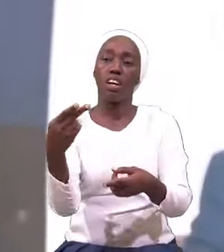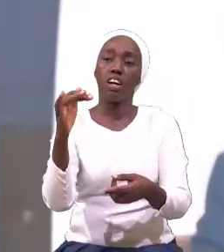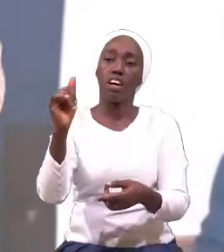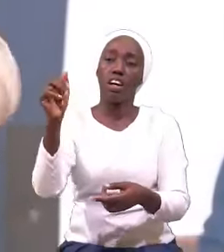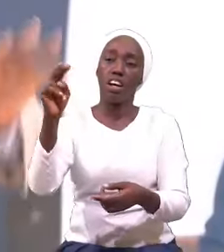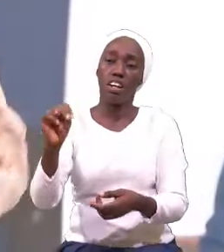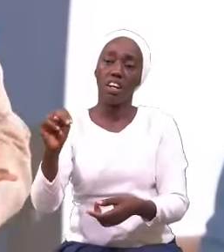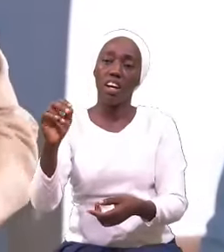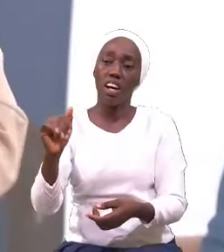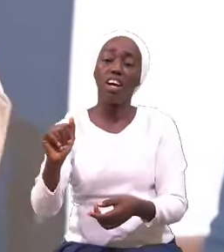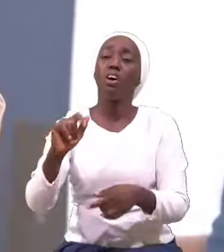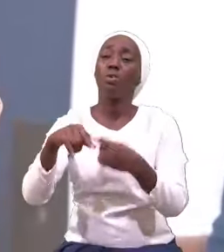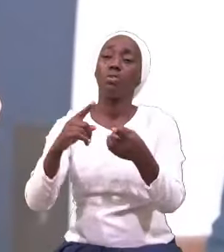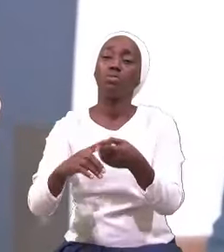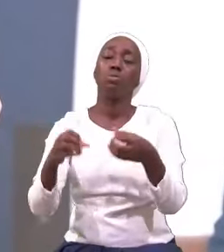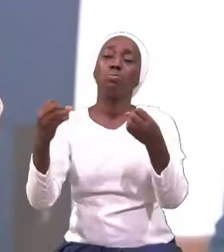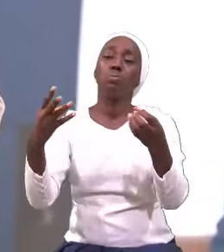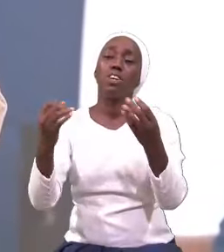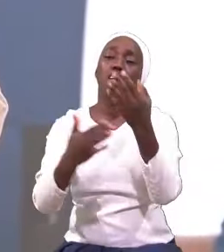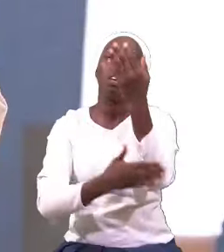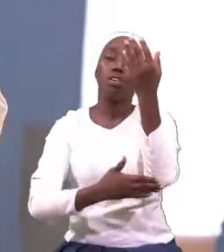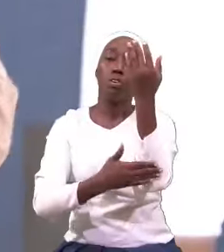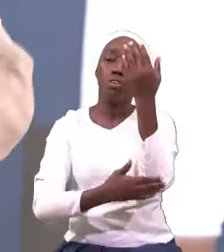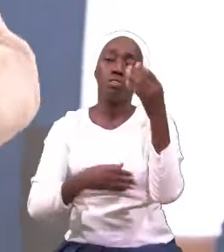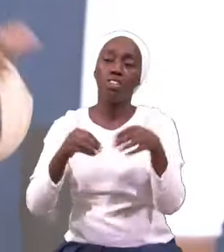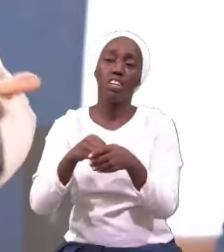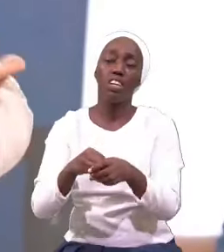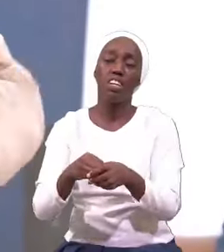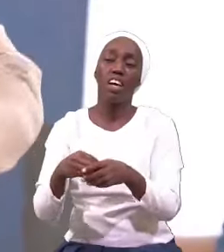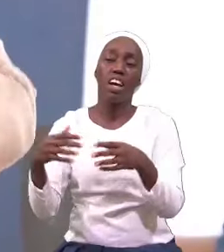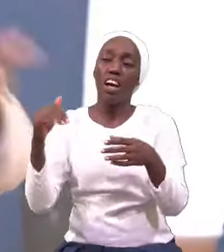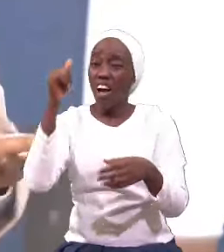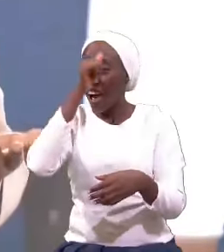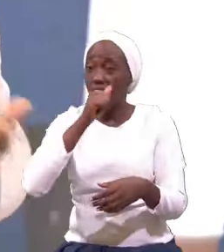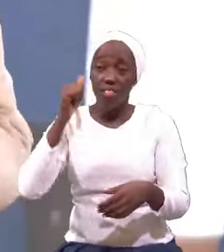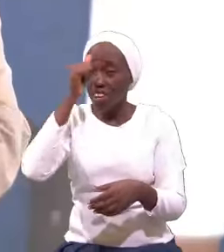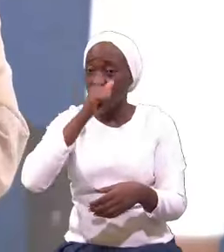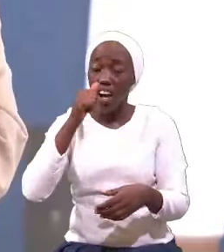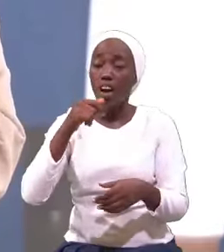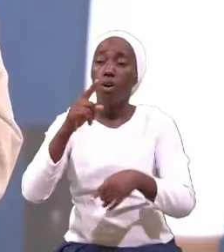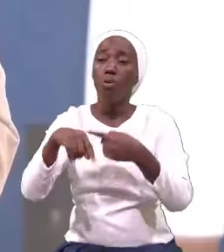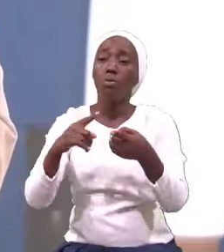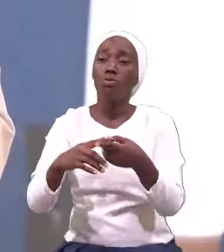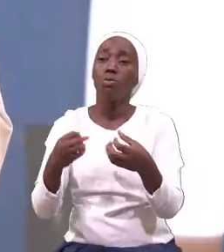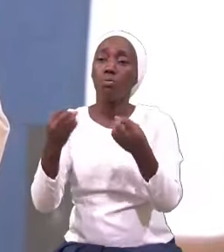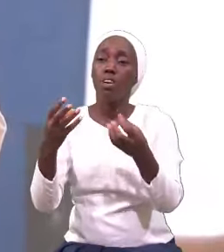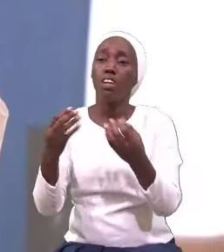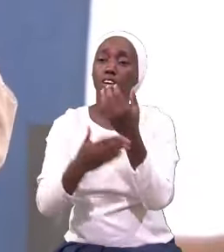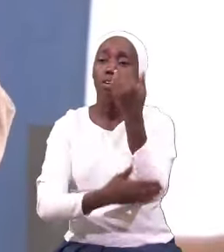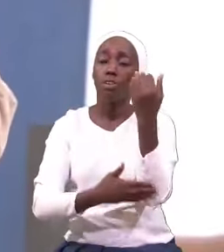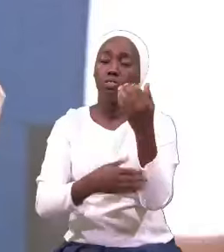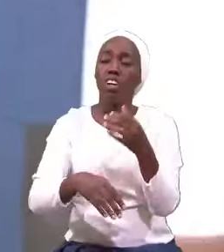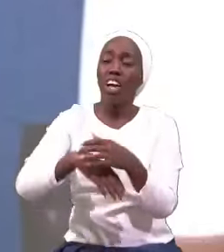to many countries in Africa. I go to many countries outside Africa.